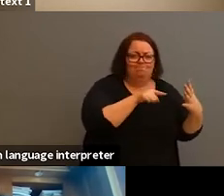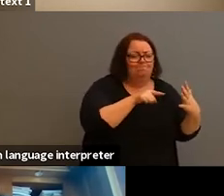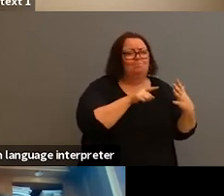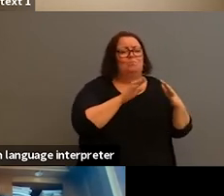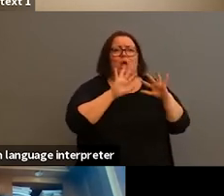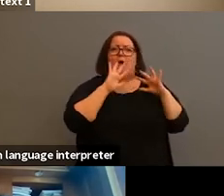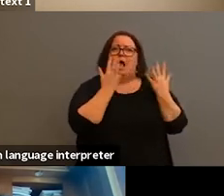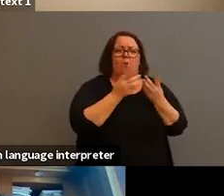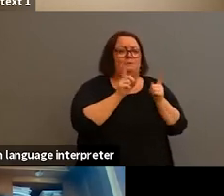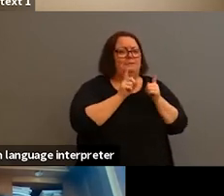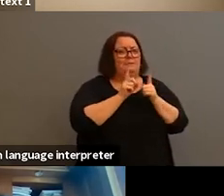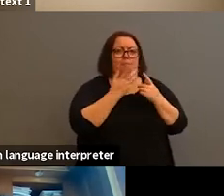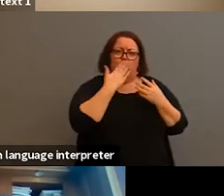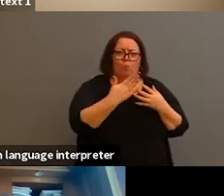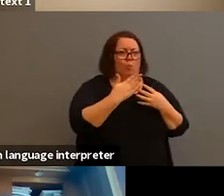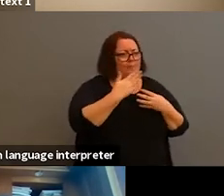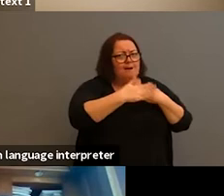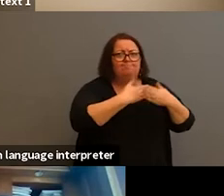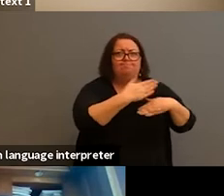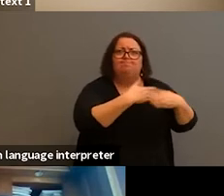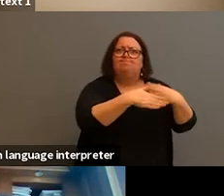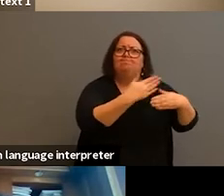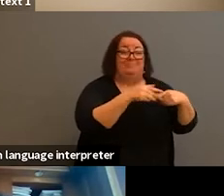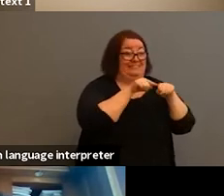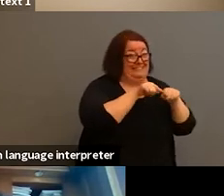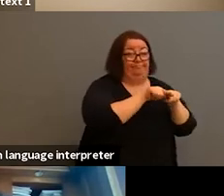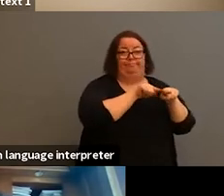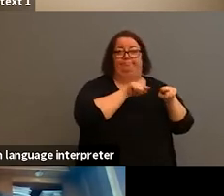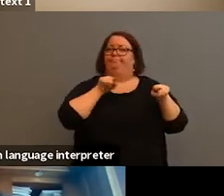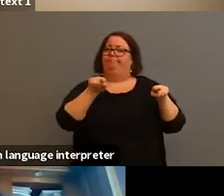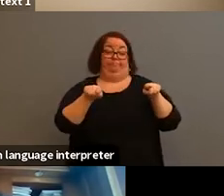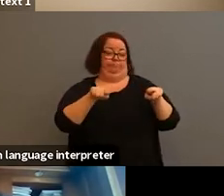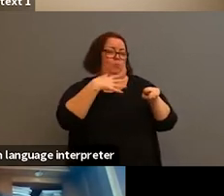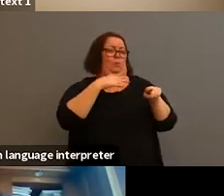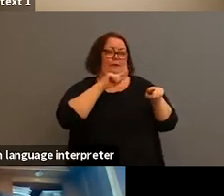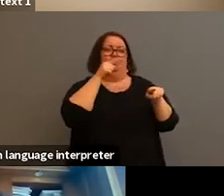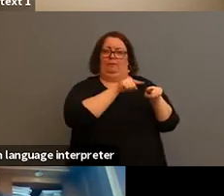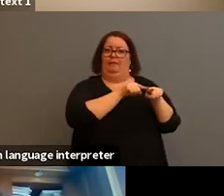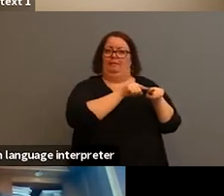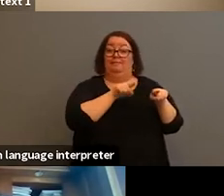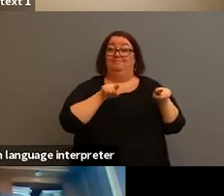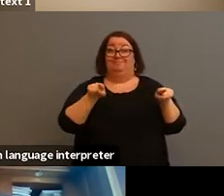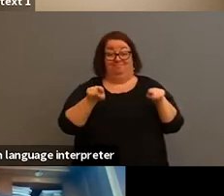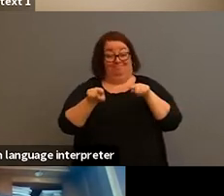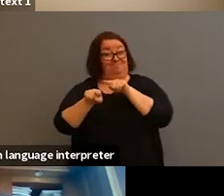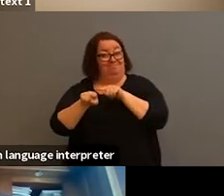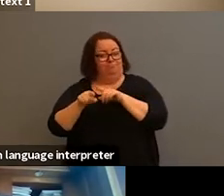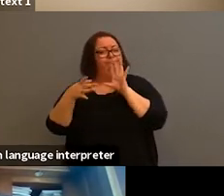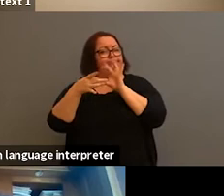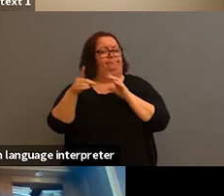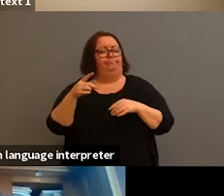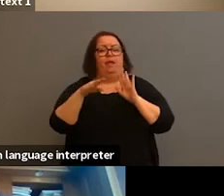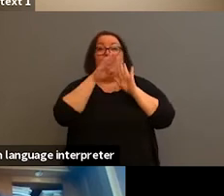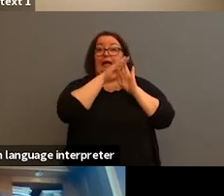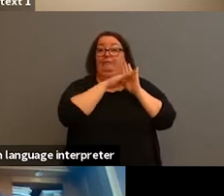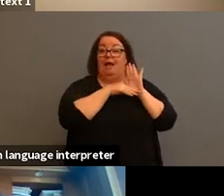as important. And the Agenda 2030 or the Sustainable Development Goals are